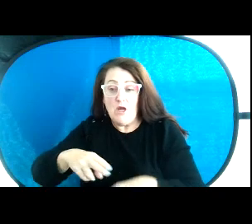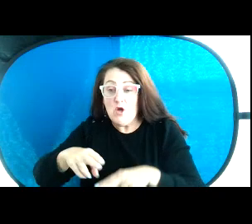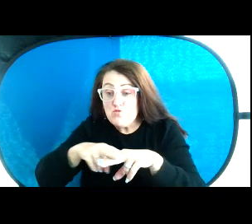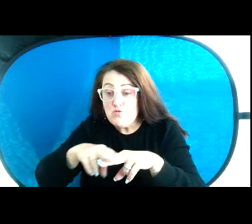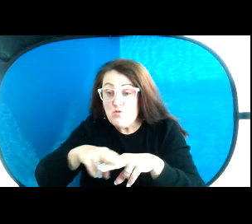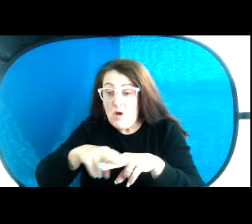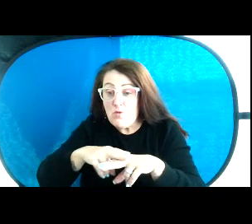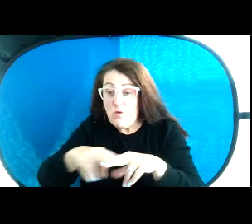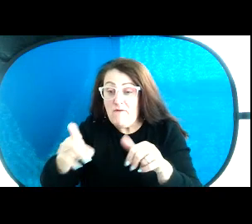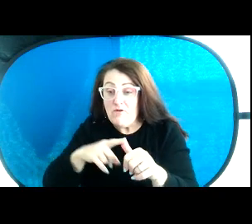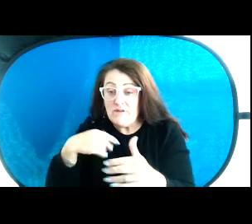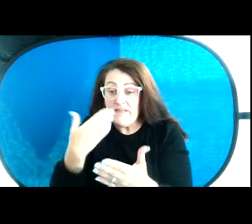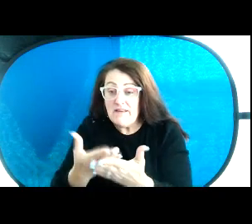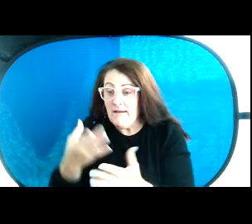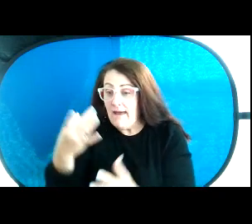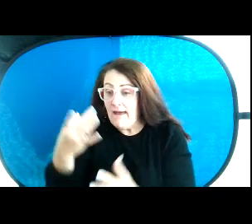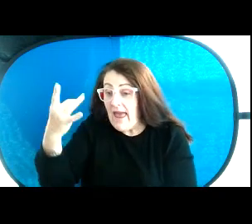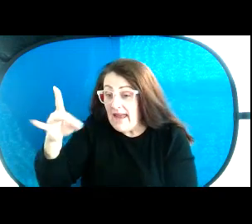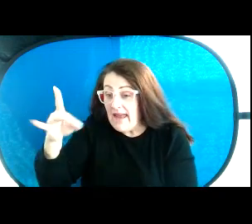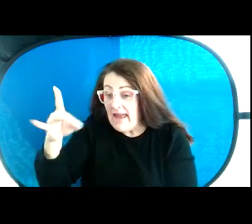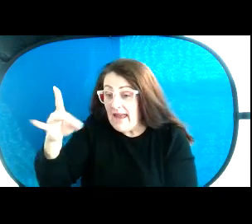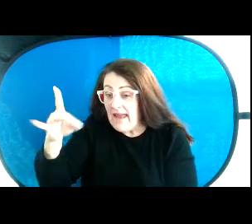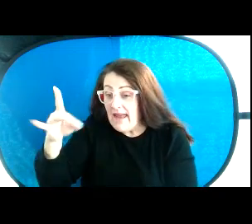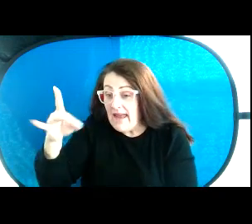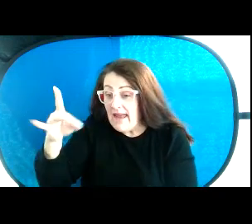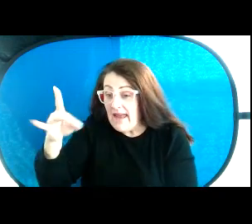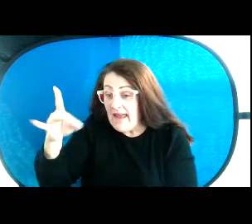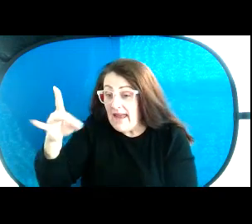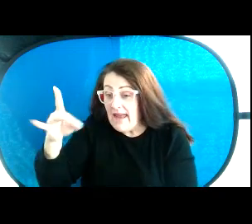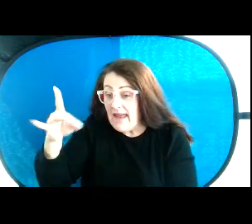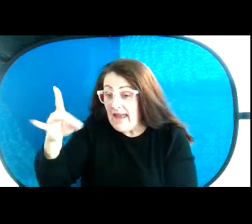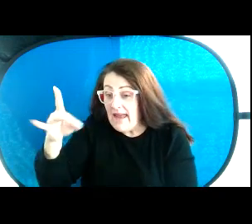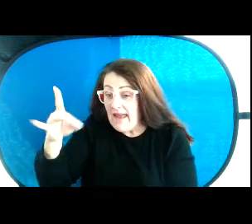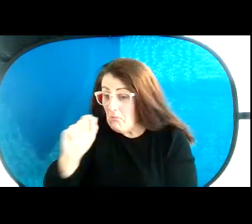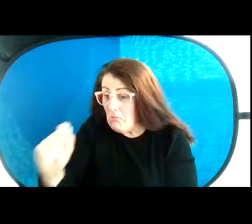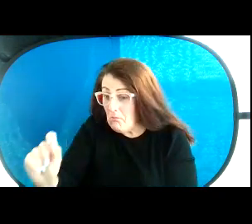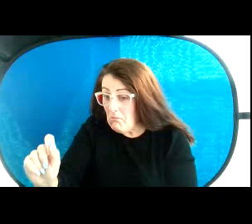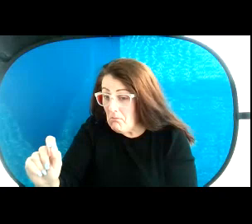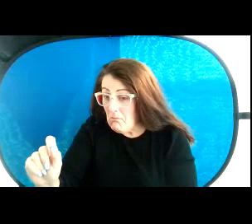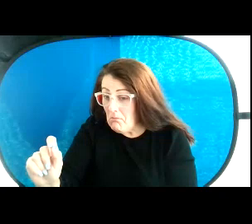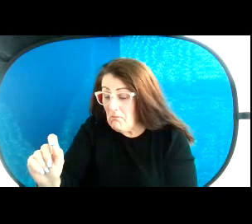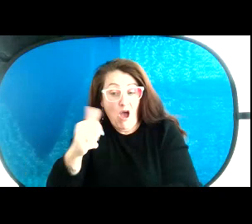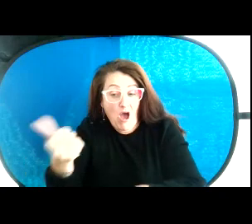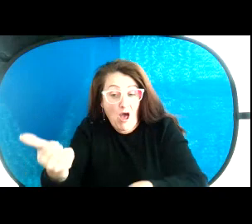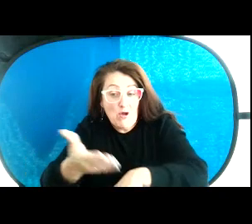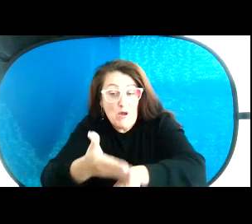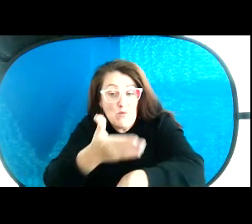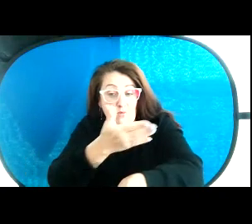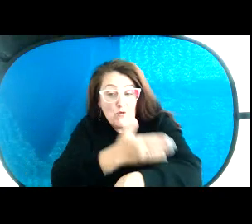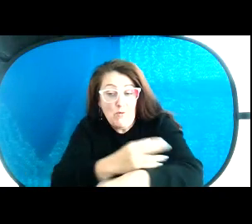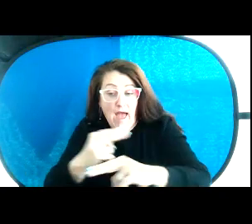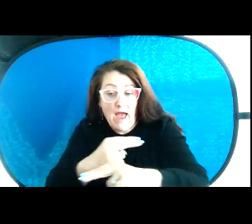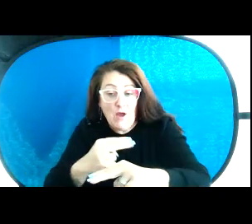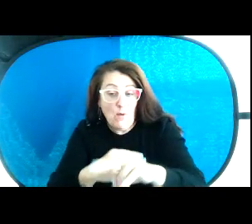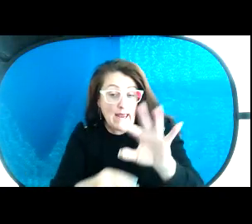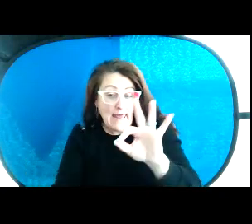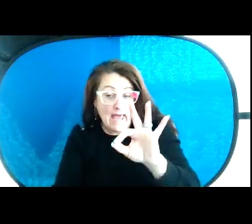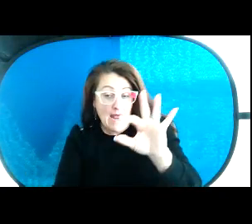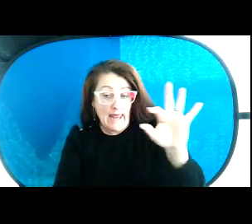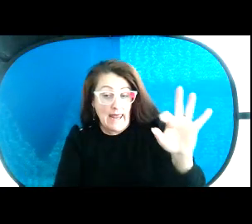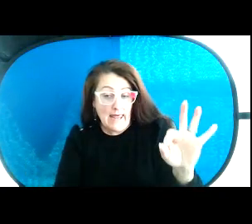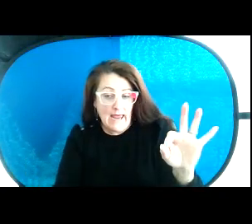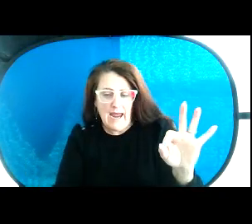City of Merced in 1872, and then later on with all the other improvements and such as Highway 99, how that transportation is